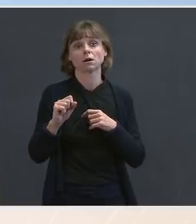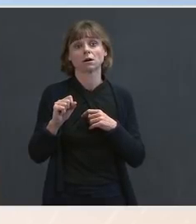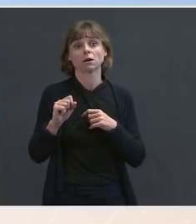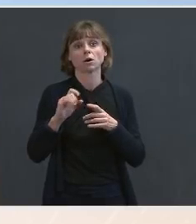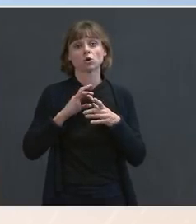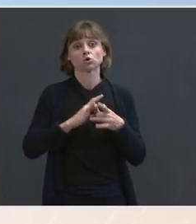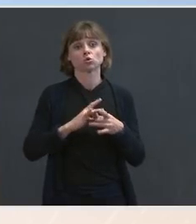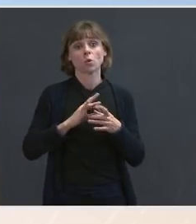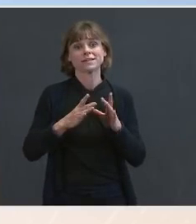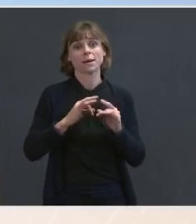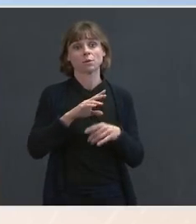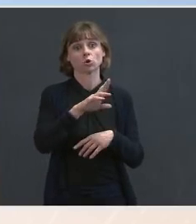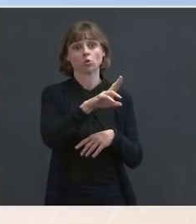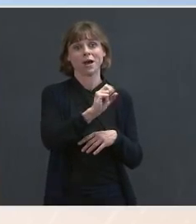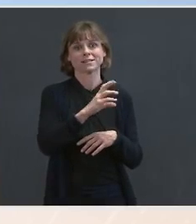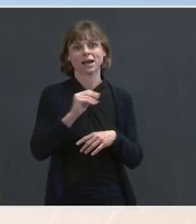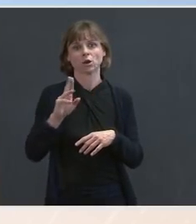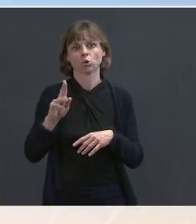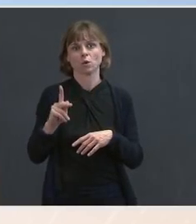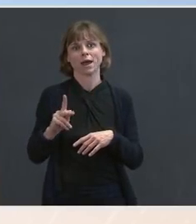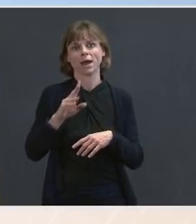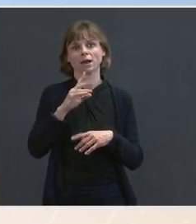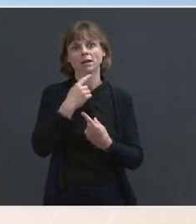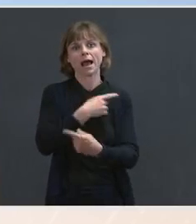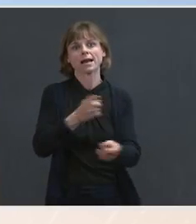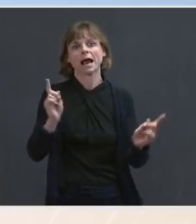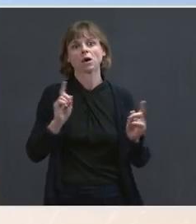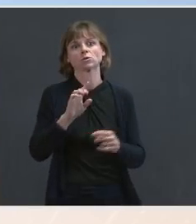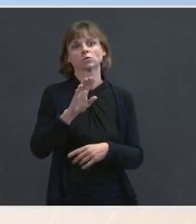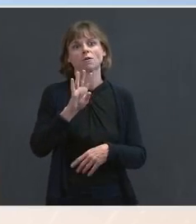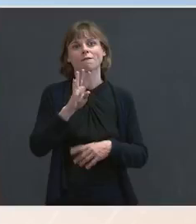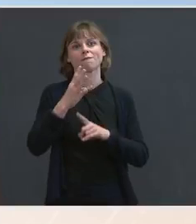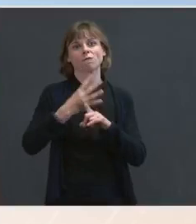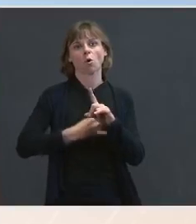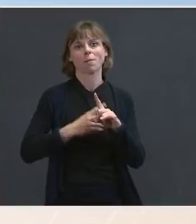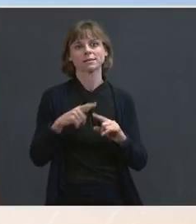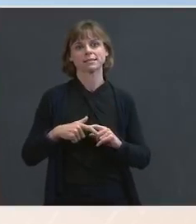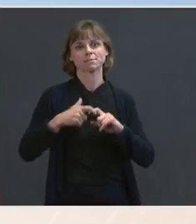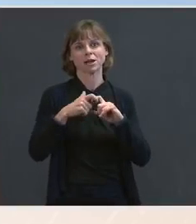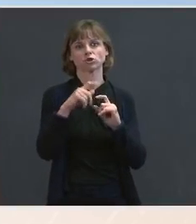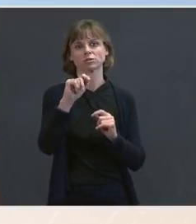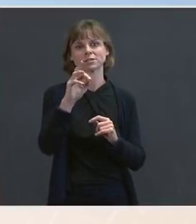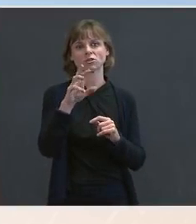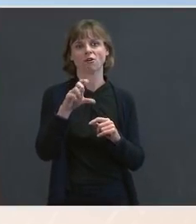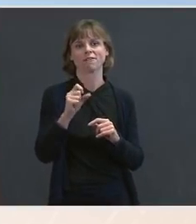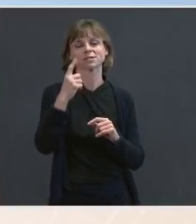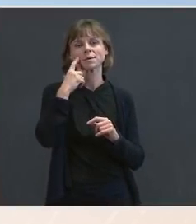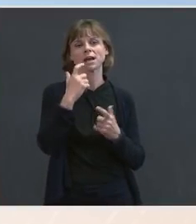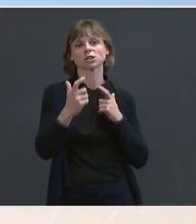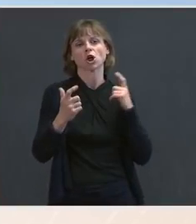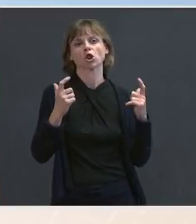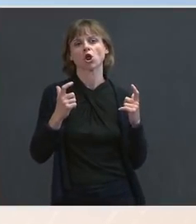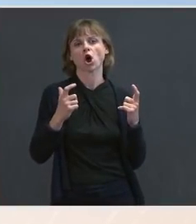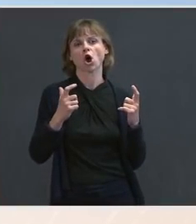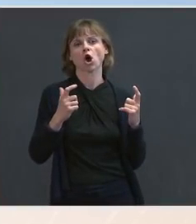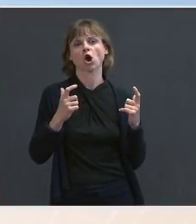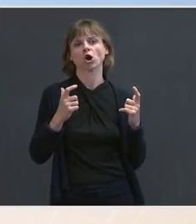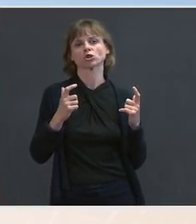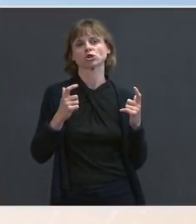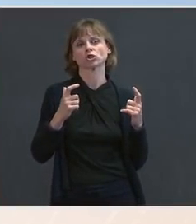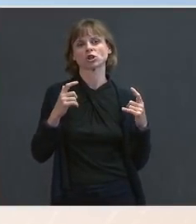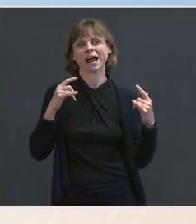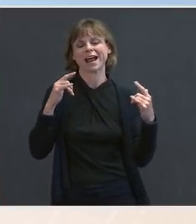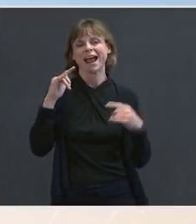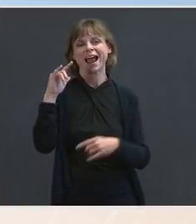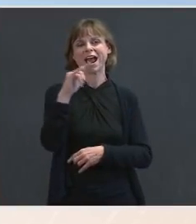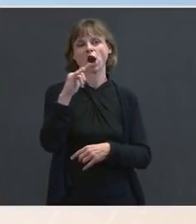States and the United Kingdom announced a 4-month suspension of tariffs related to the ongoing large civilian aircraft dispute, and the 4-month tariff